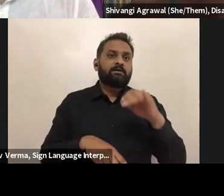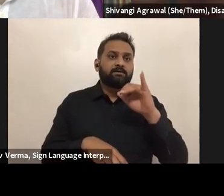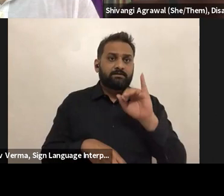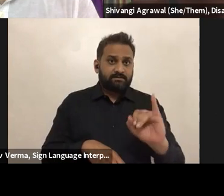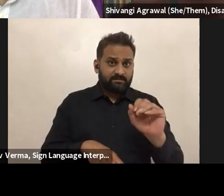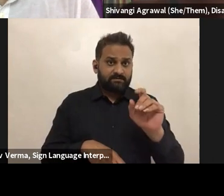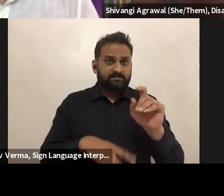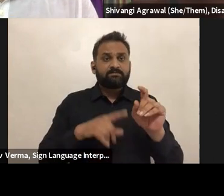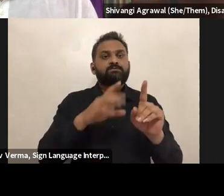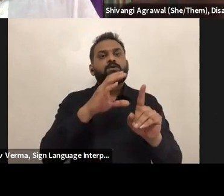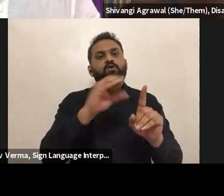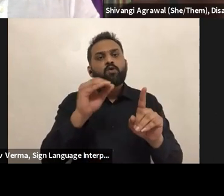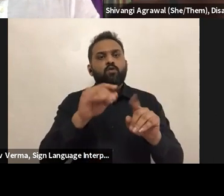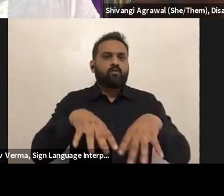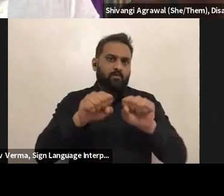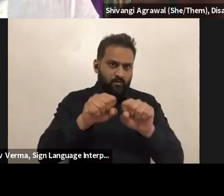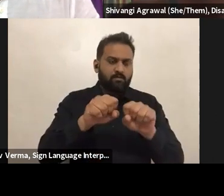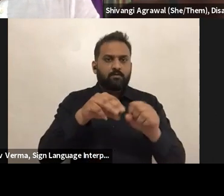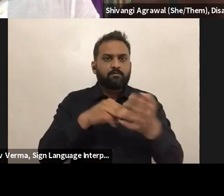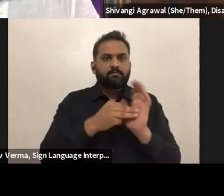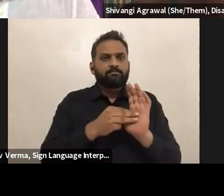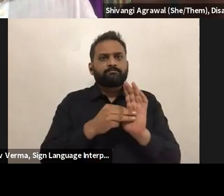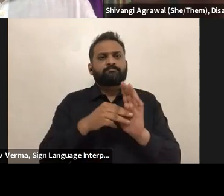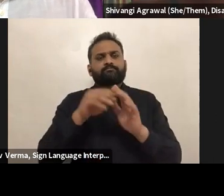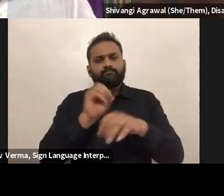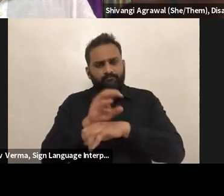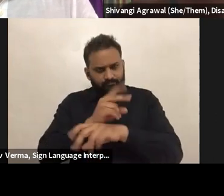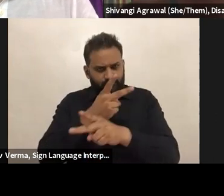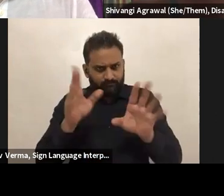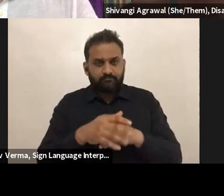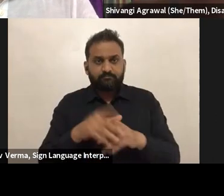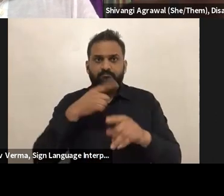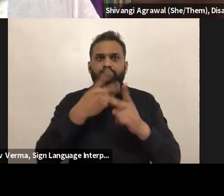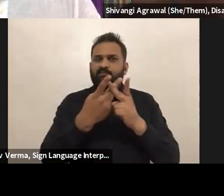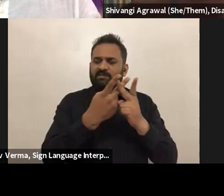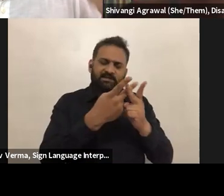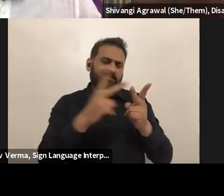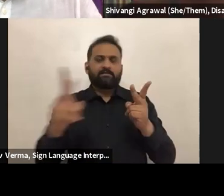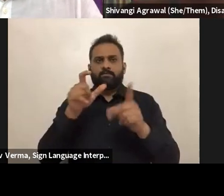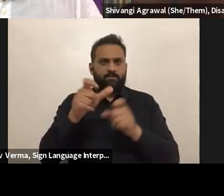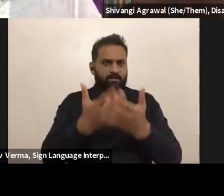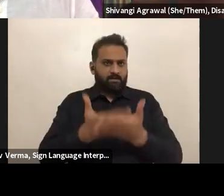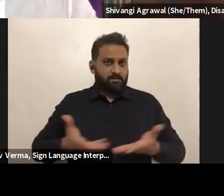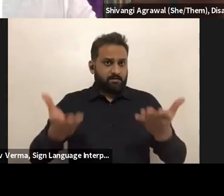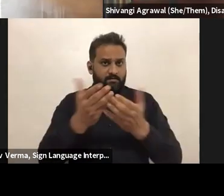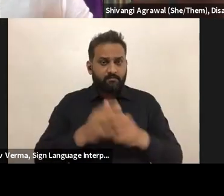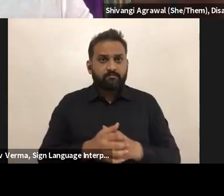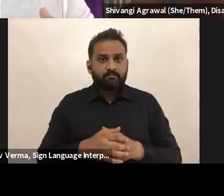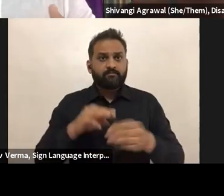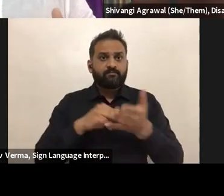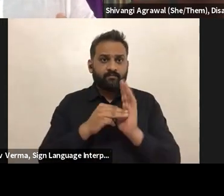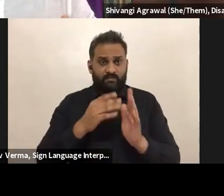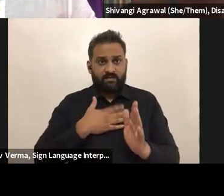co-founder, 6 advisory board, and it is a very diverse organization. We have allies as well as people